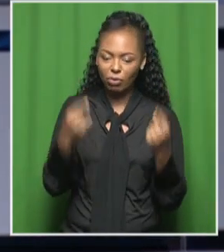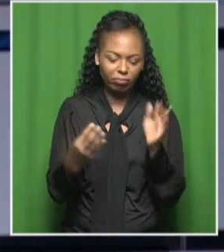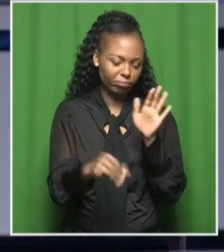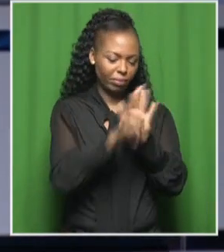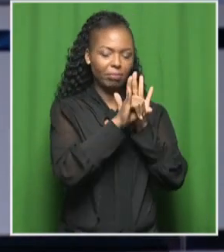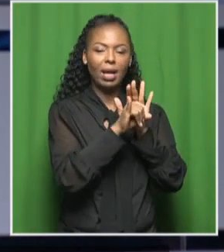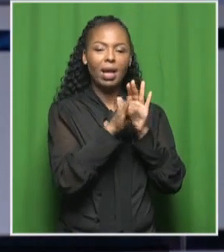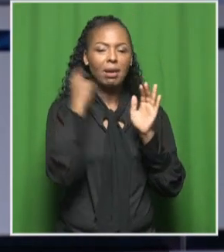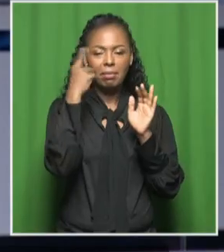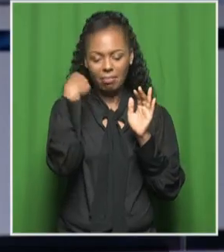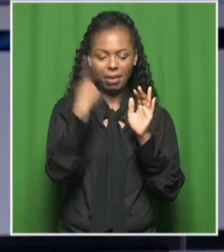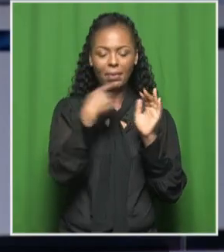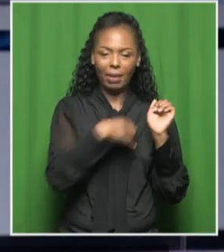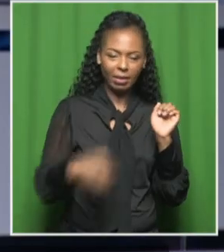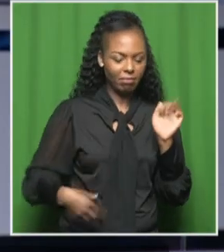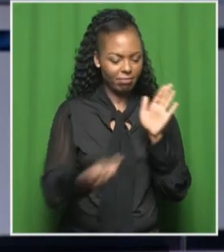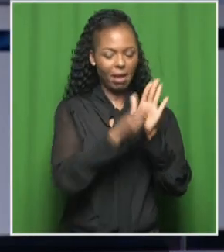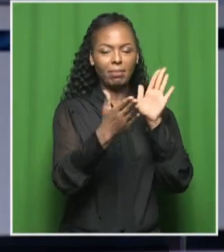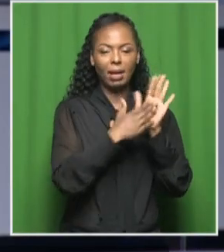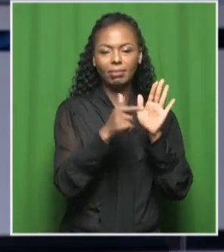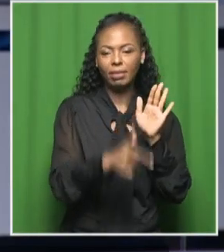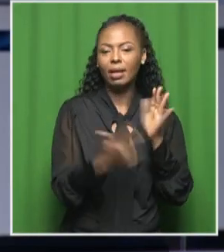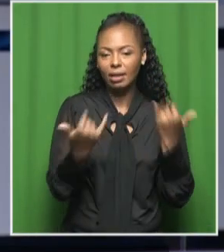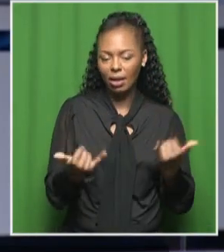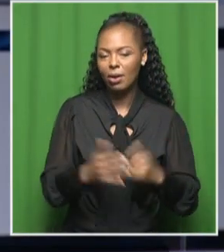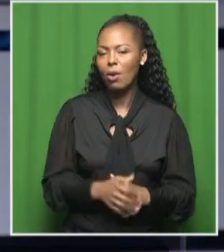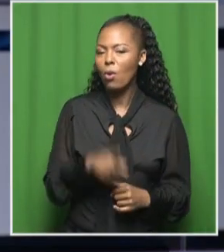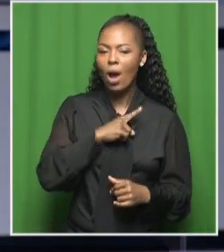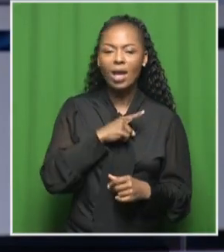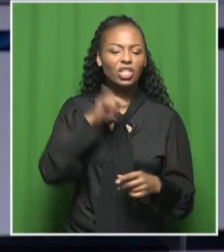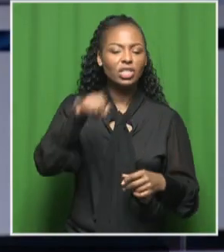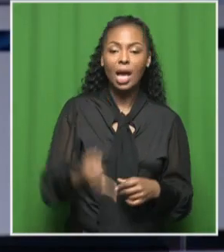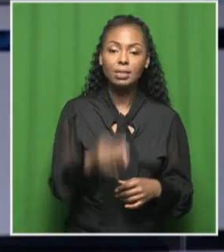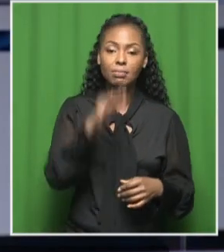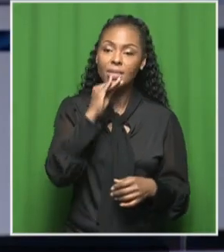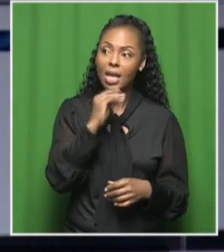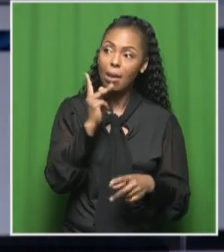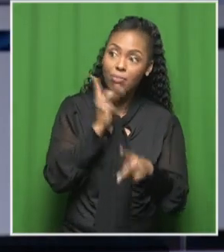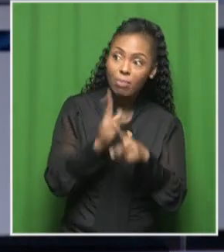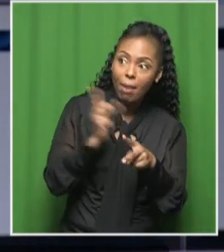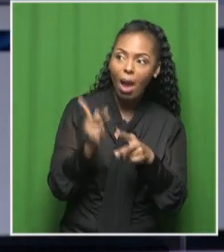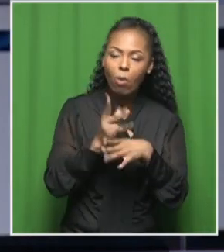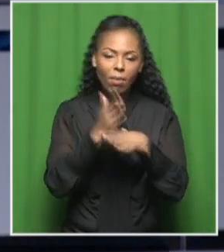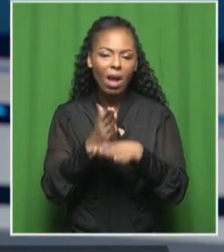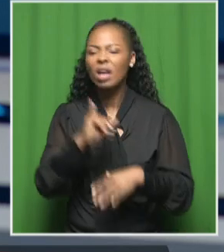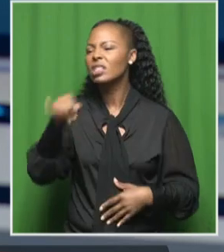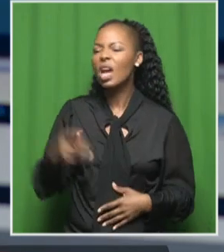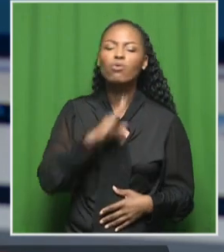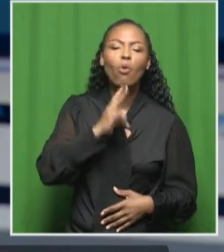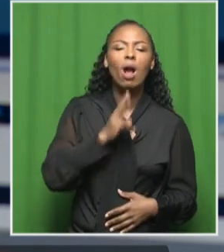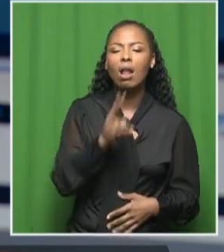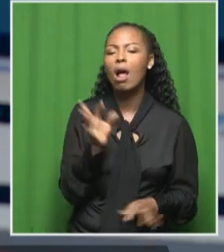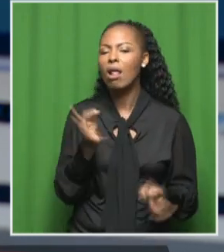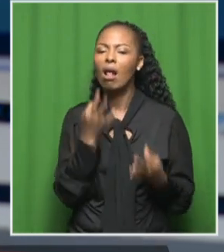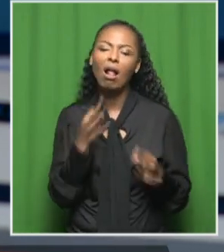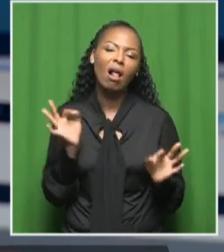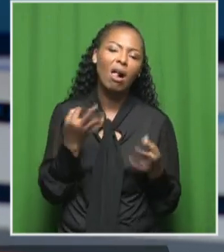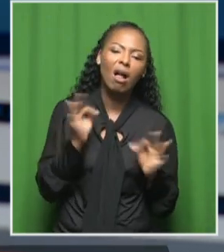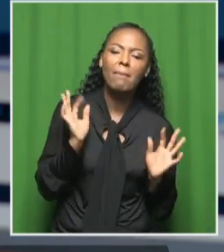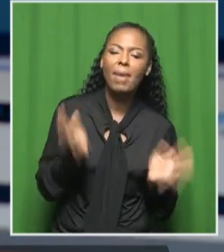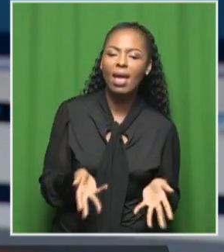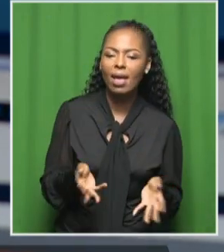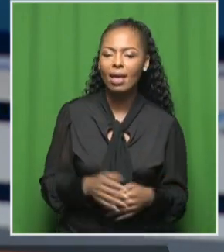it. He heard what most people couldn't hear because there was no production. It was just me vocally singing. So I guess you kind of know